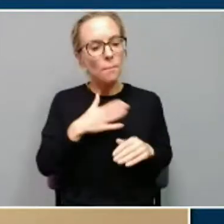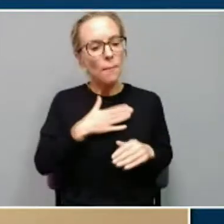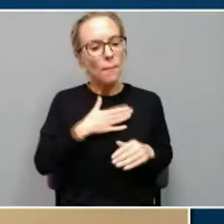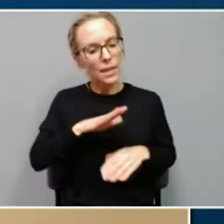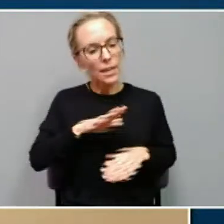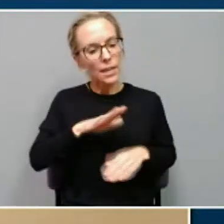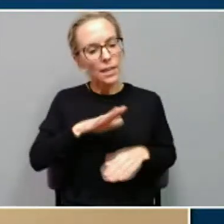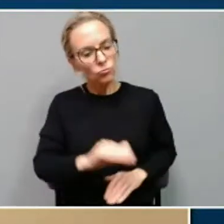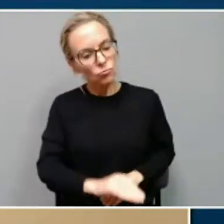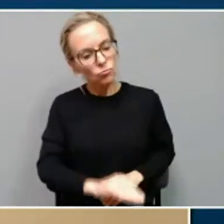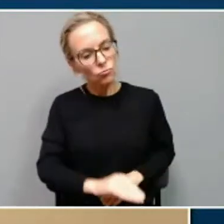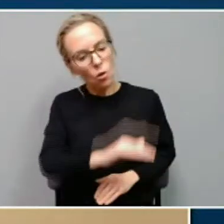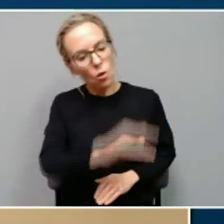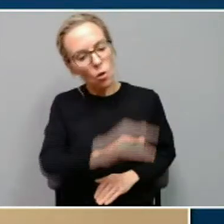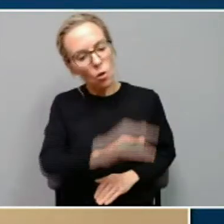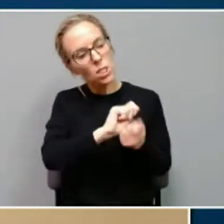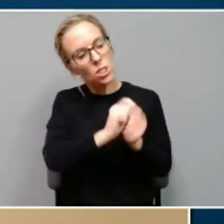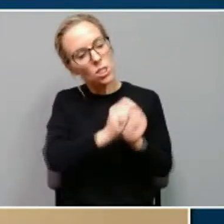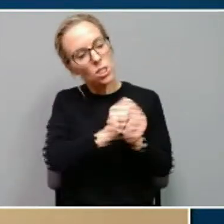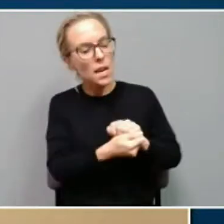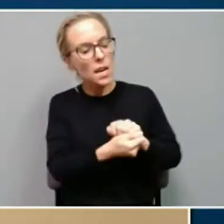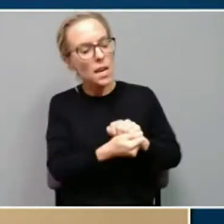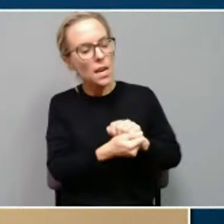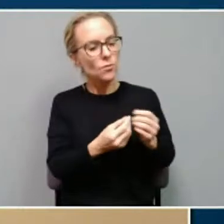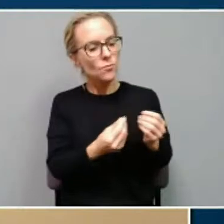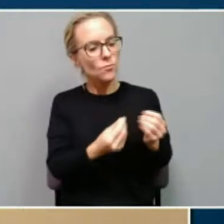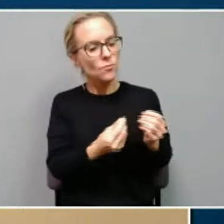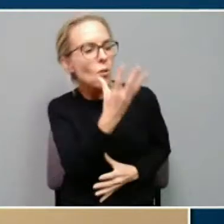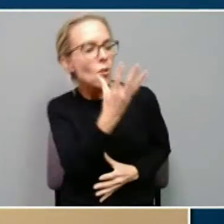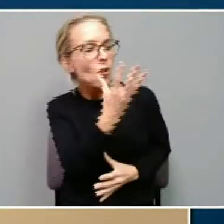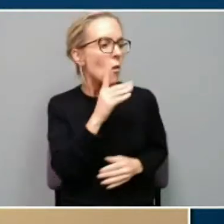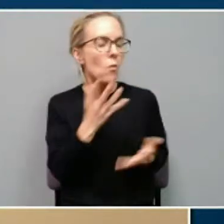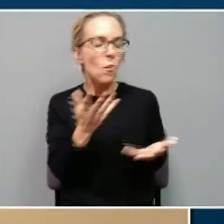thrive for 100 days.